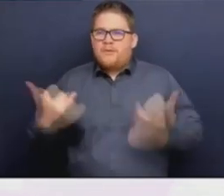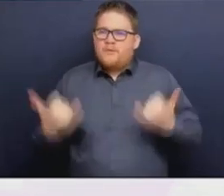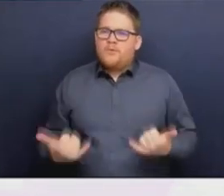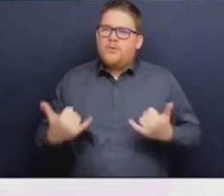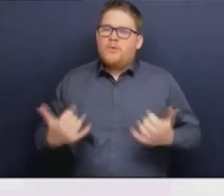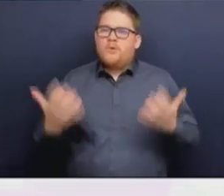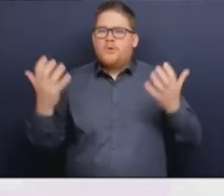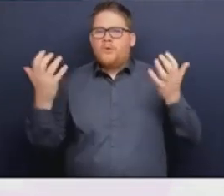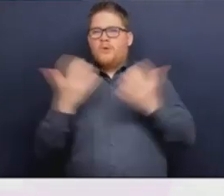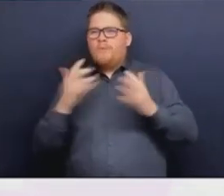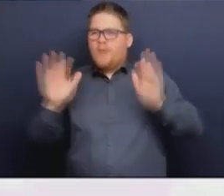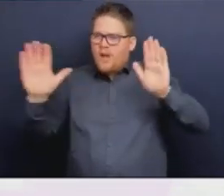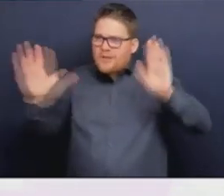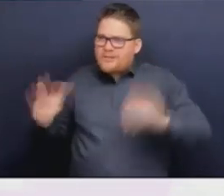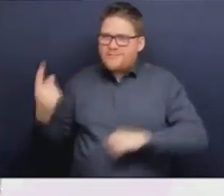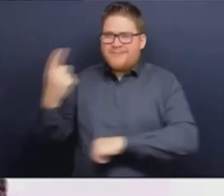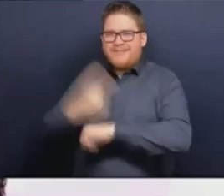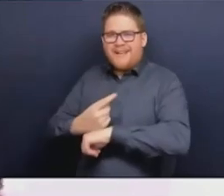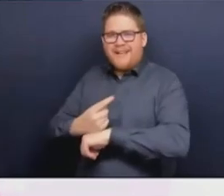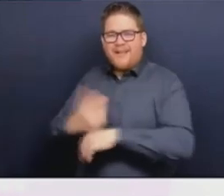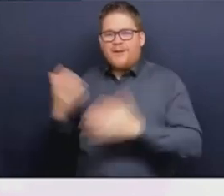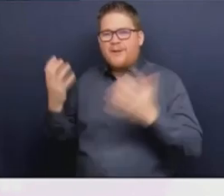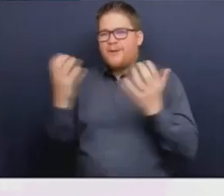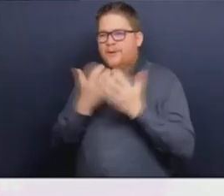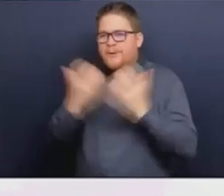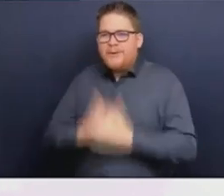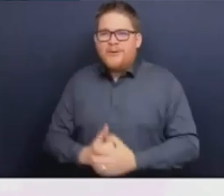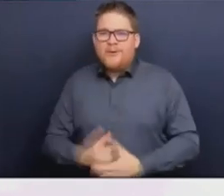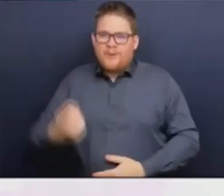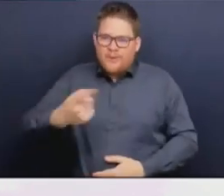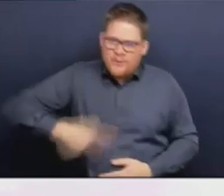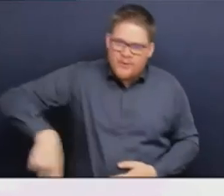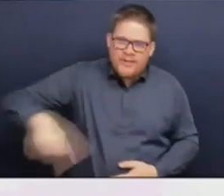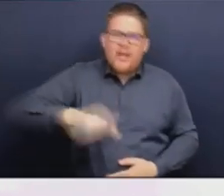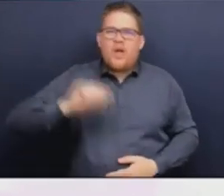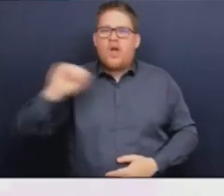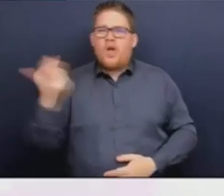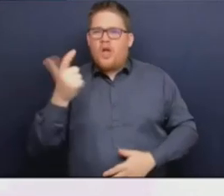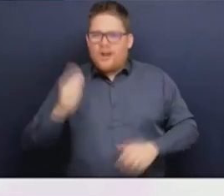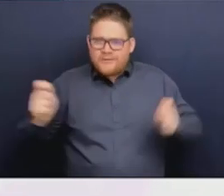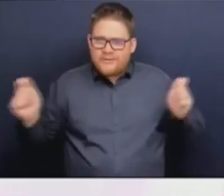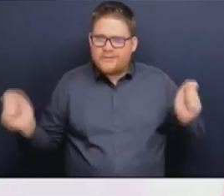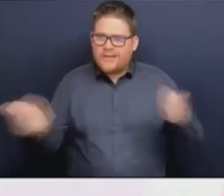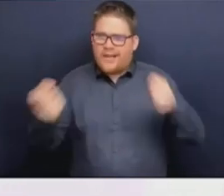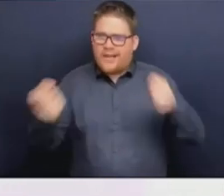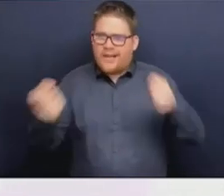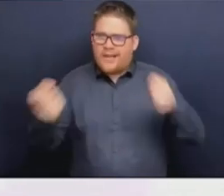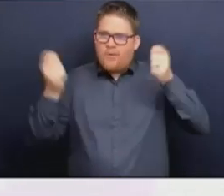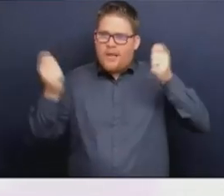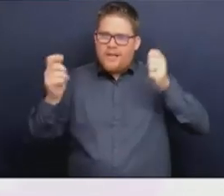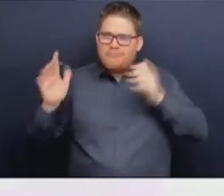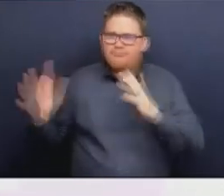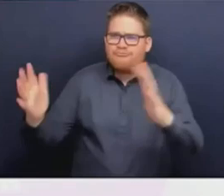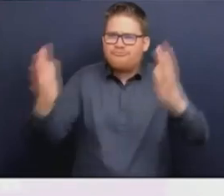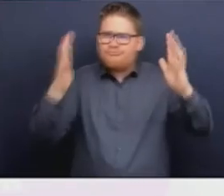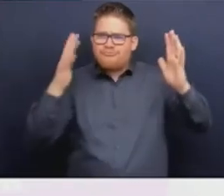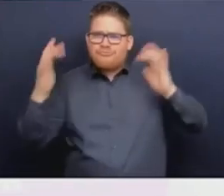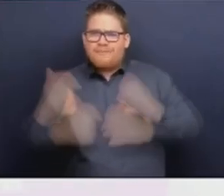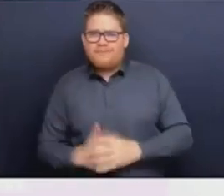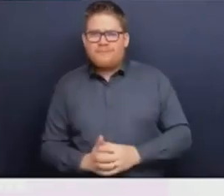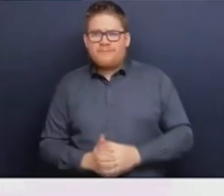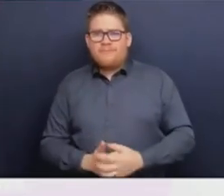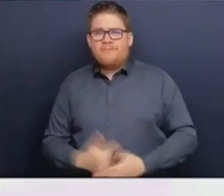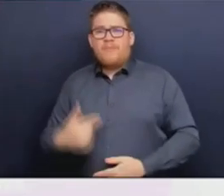day that we can all celebrate. I think it's so important. I'm Jamaican, and I must say that